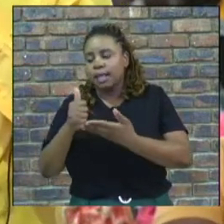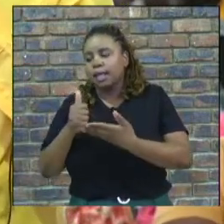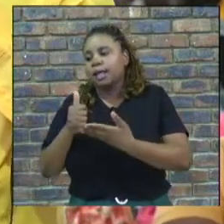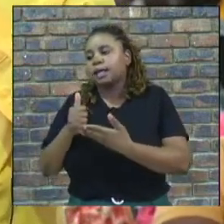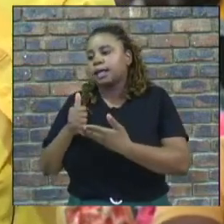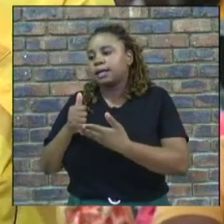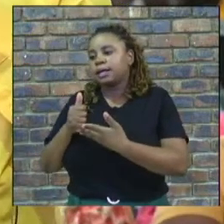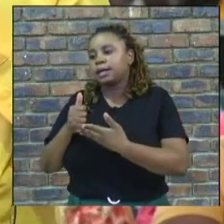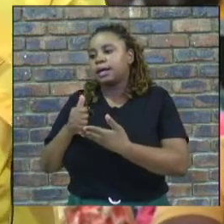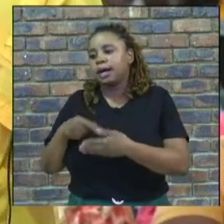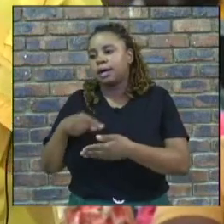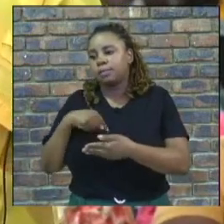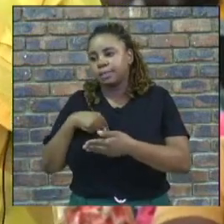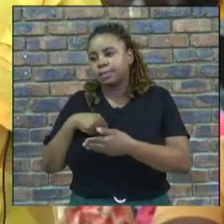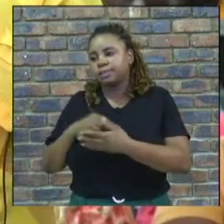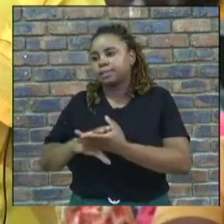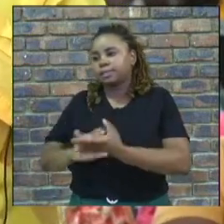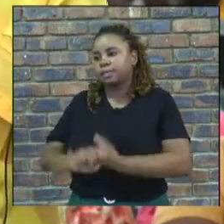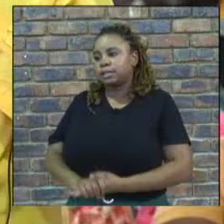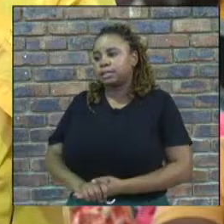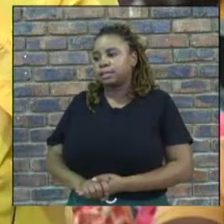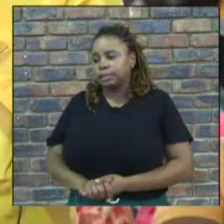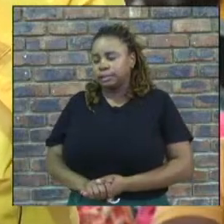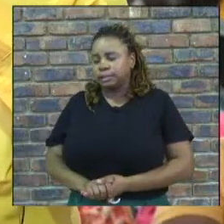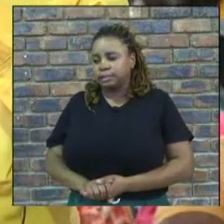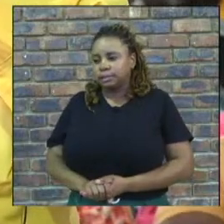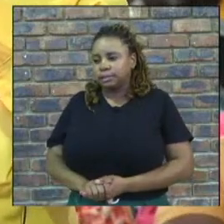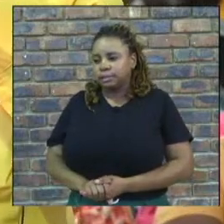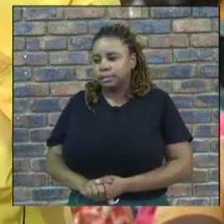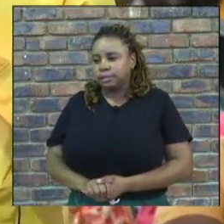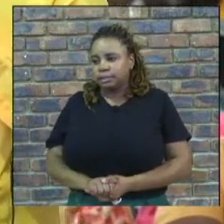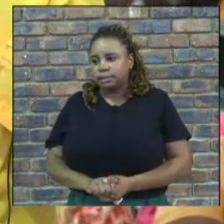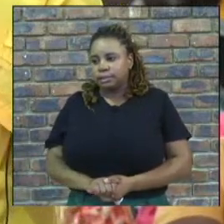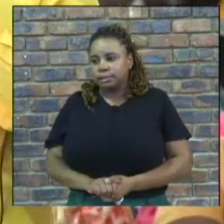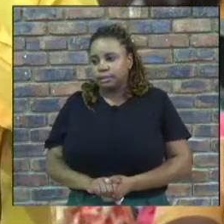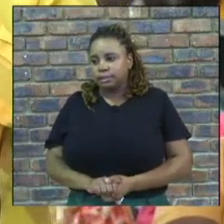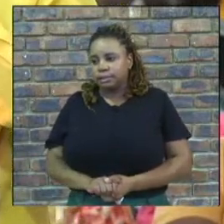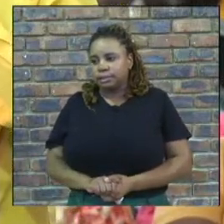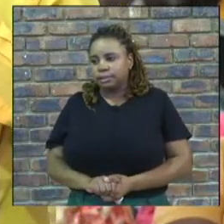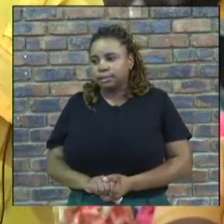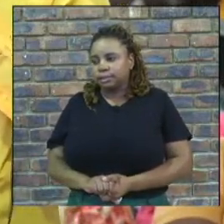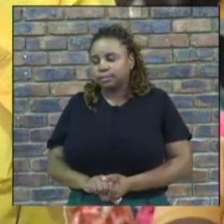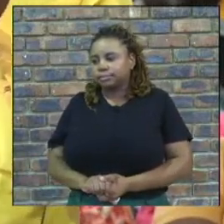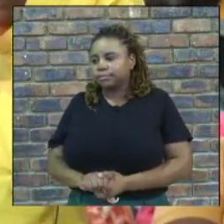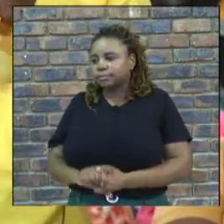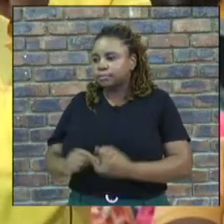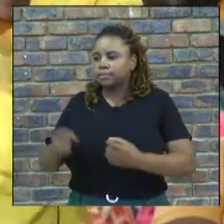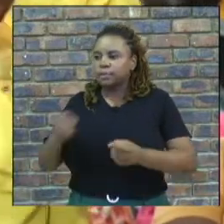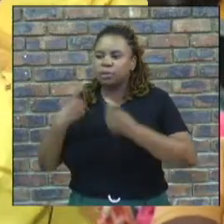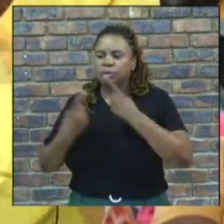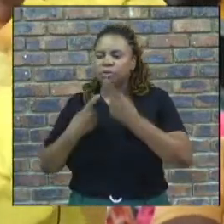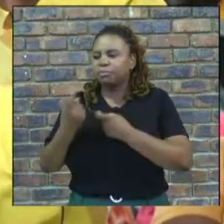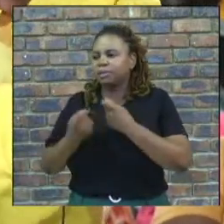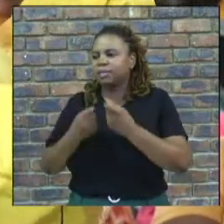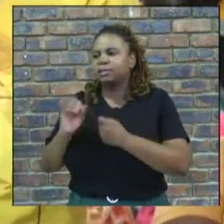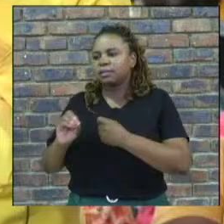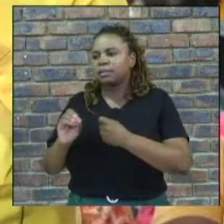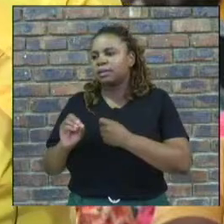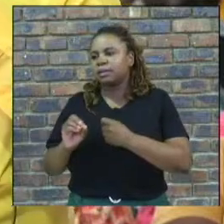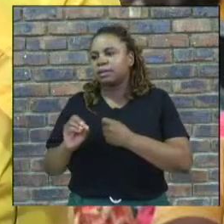Manje mangithi ngilalele ngowami umqondo zinengi ikhalo ezingena ngaphakathi kunini kuthi abanye ngase